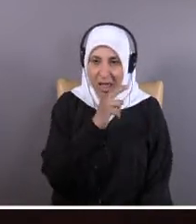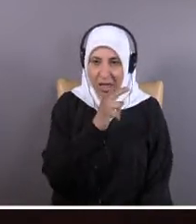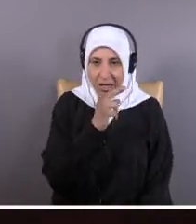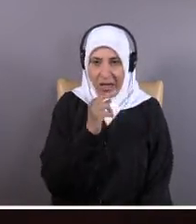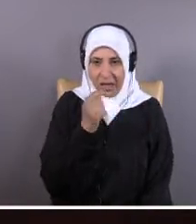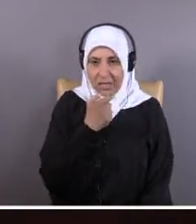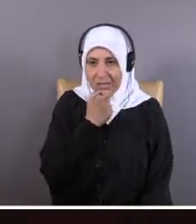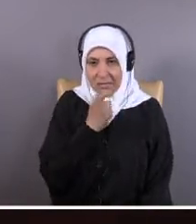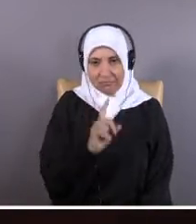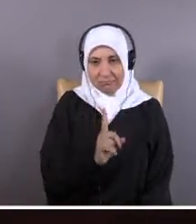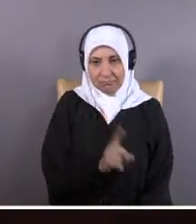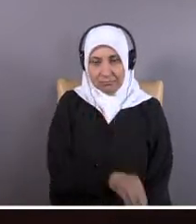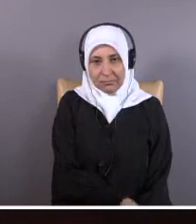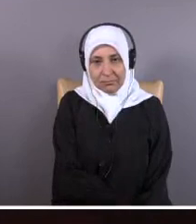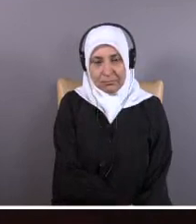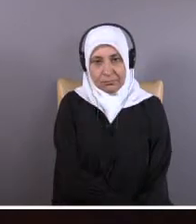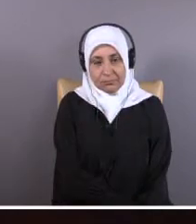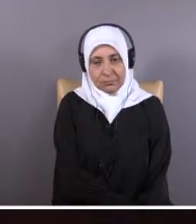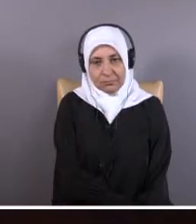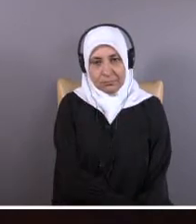Nazar in Hoodie Yarder.